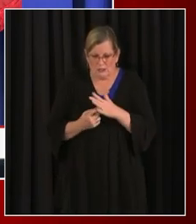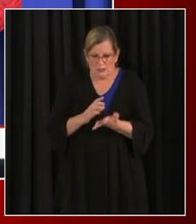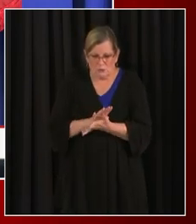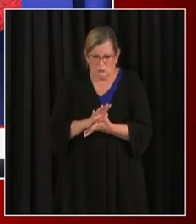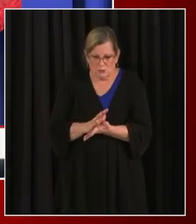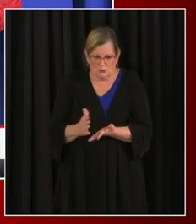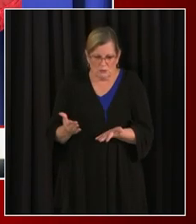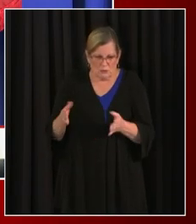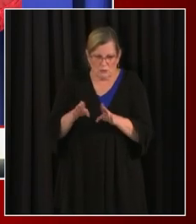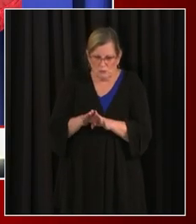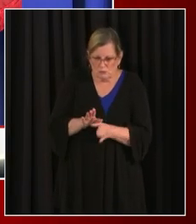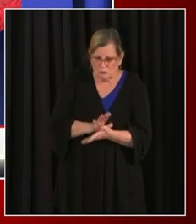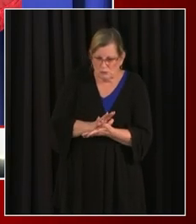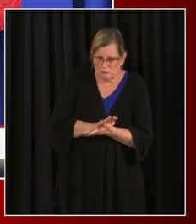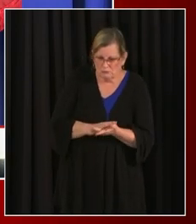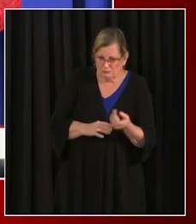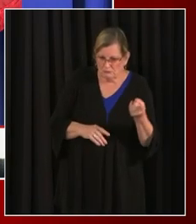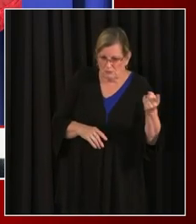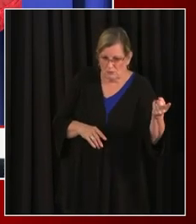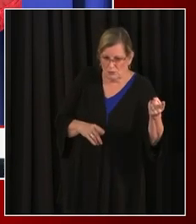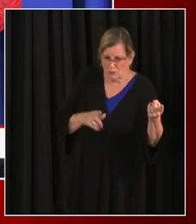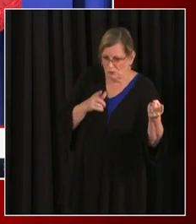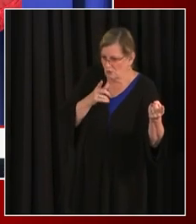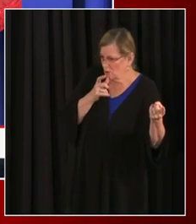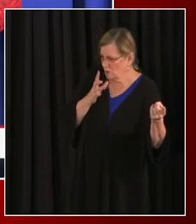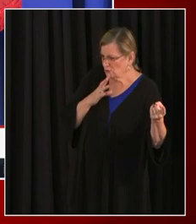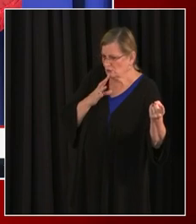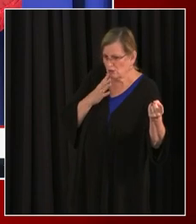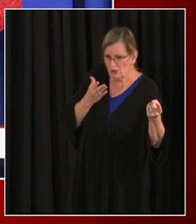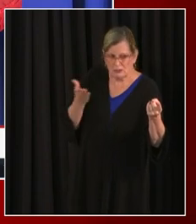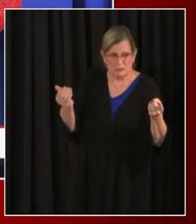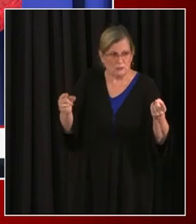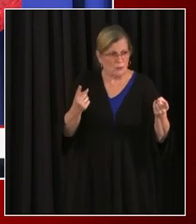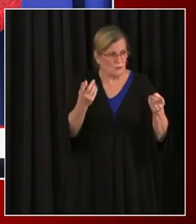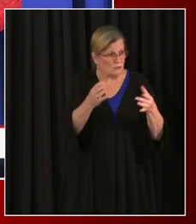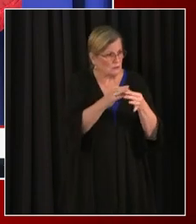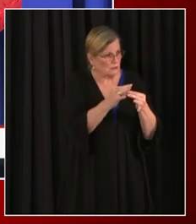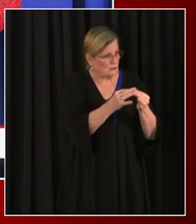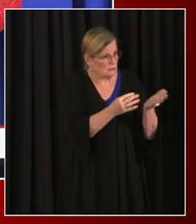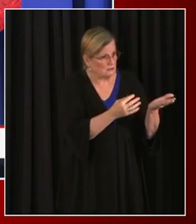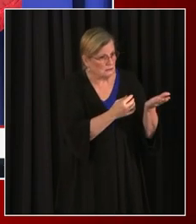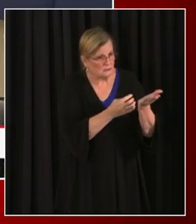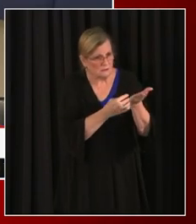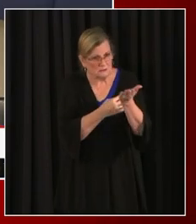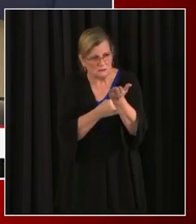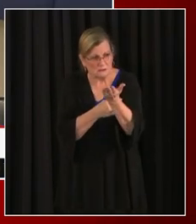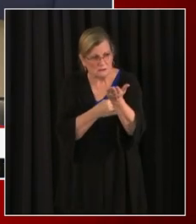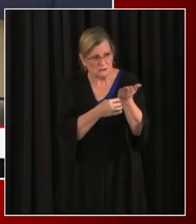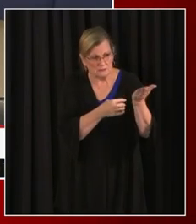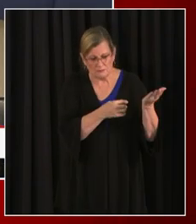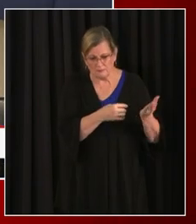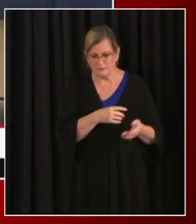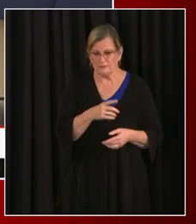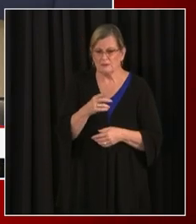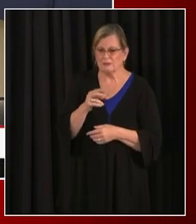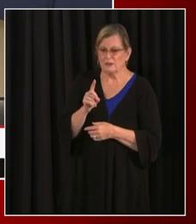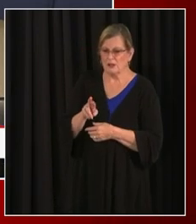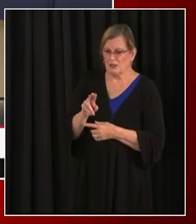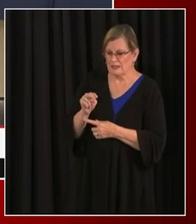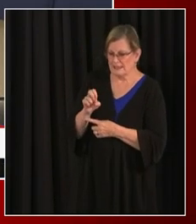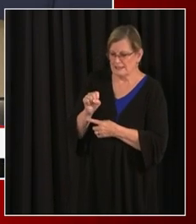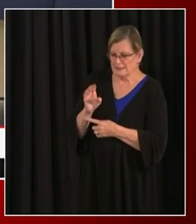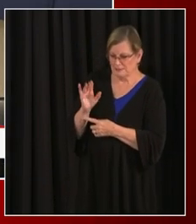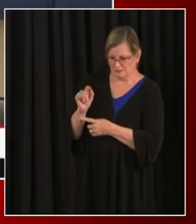school? Do you want to, who wants to talk about how cases are handled at the public schools? So